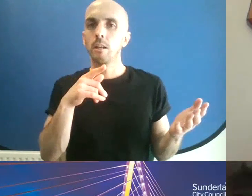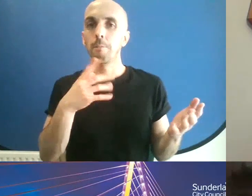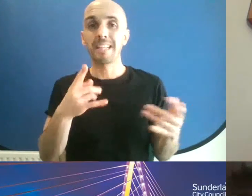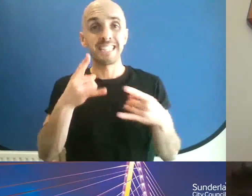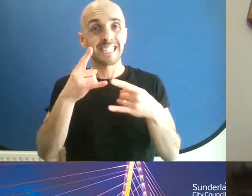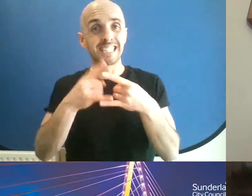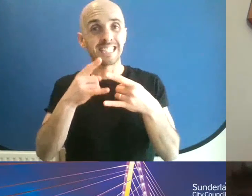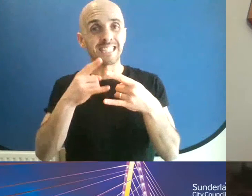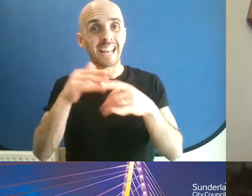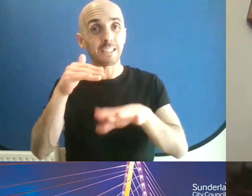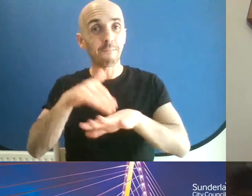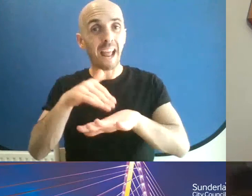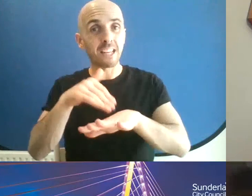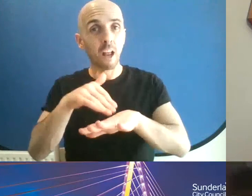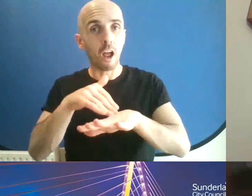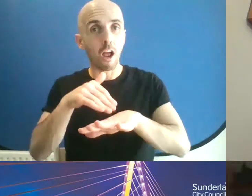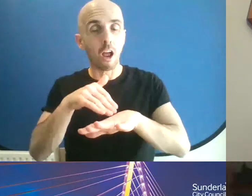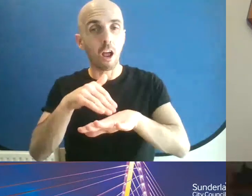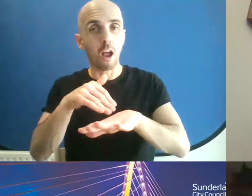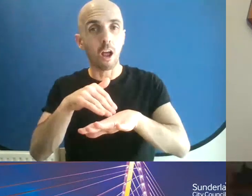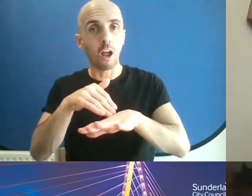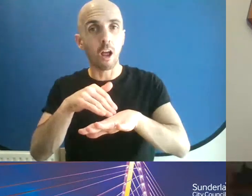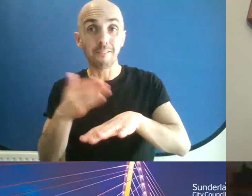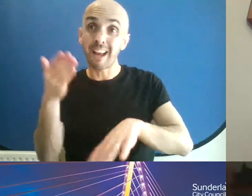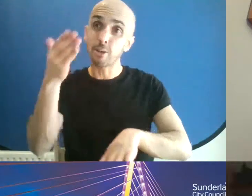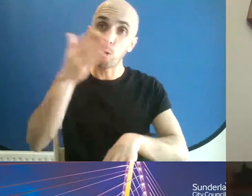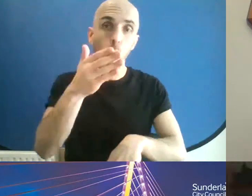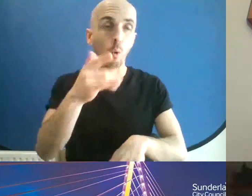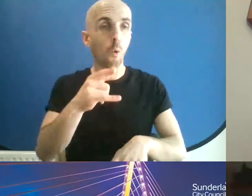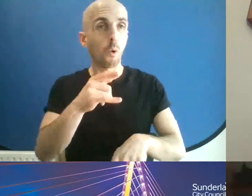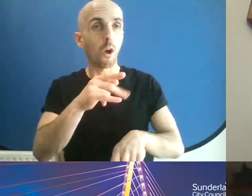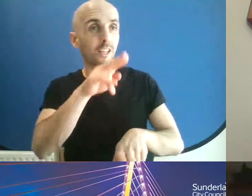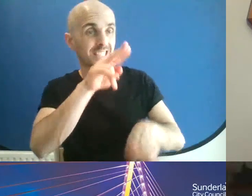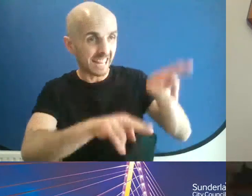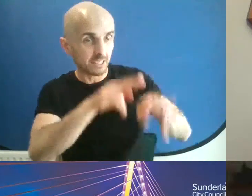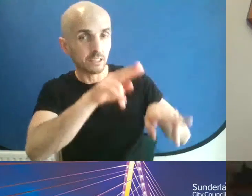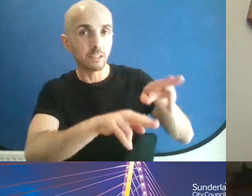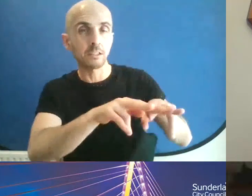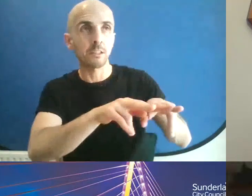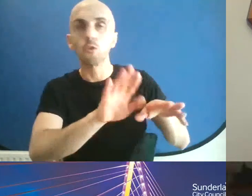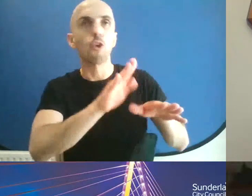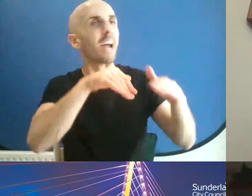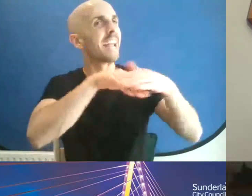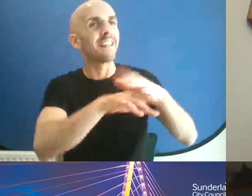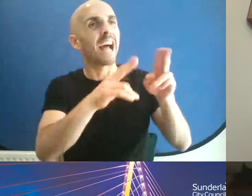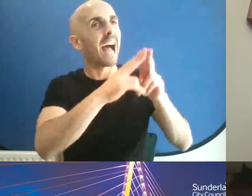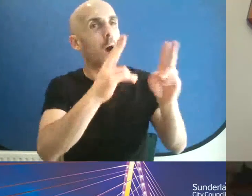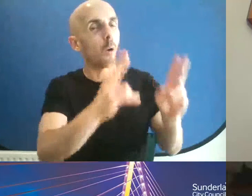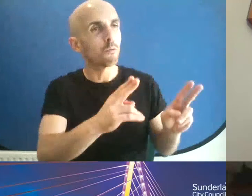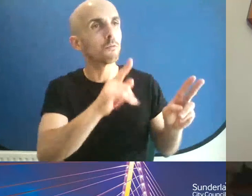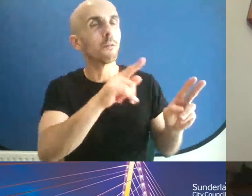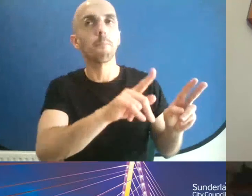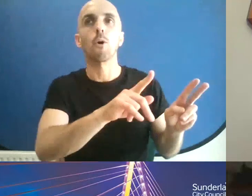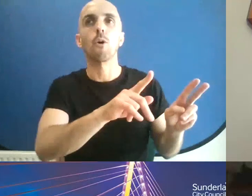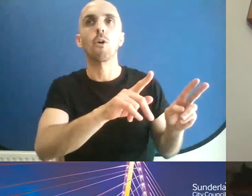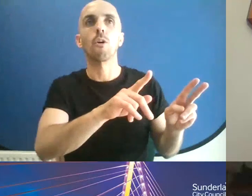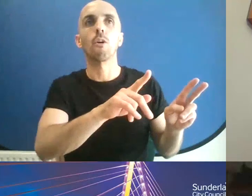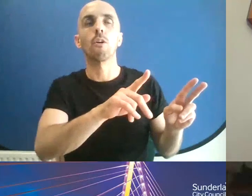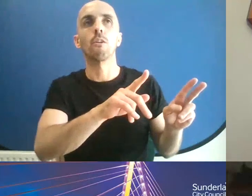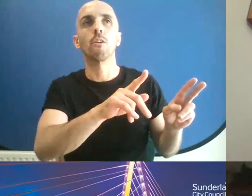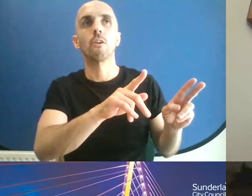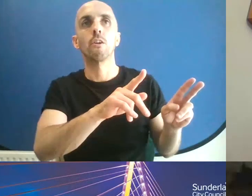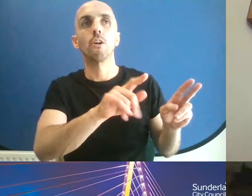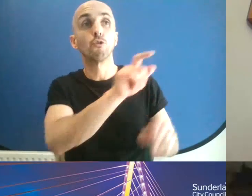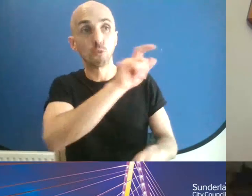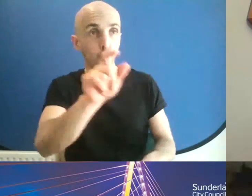offenders. And in terms of that, where ordinarily she wouldn't attend the property, but she could do that virtually through Zoom.